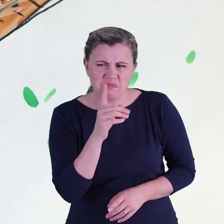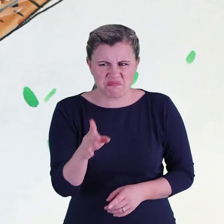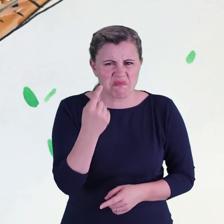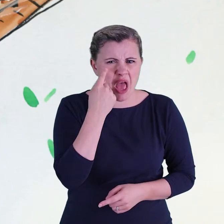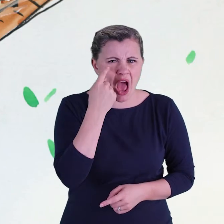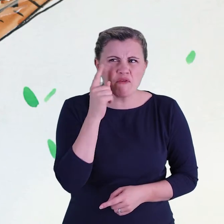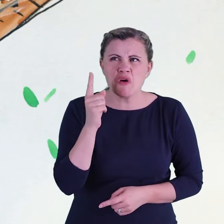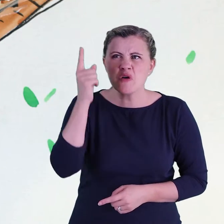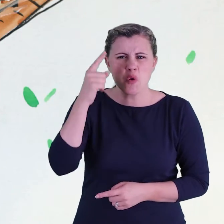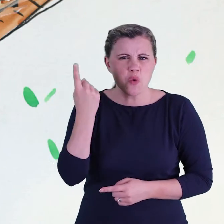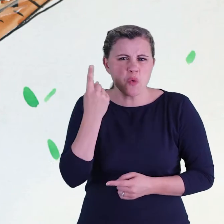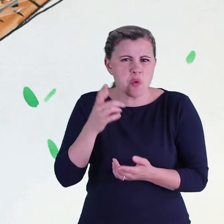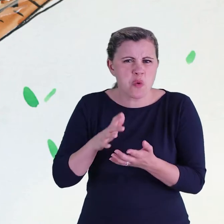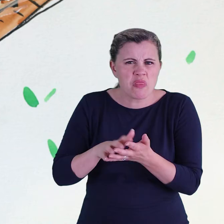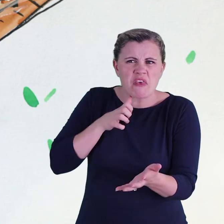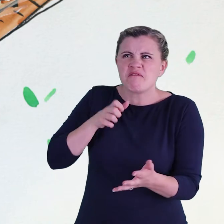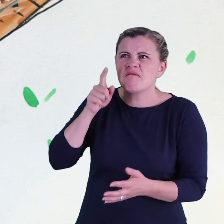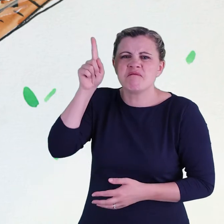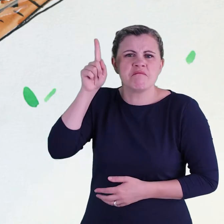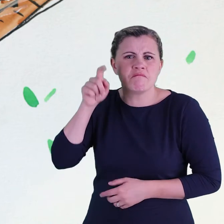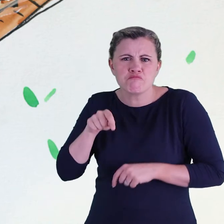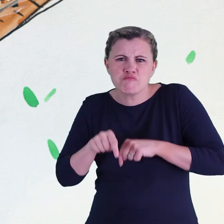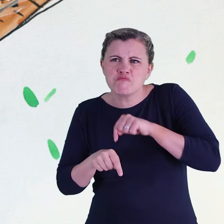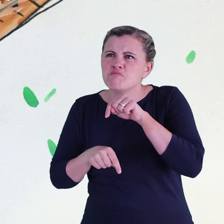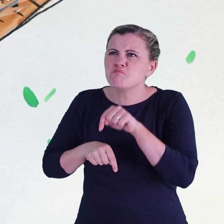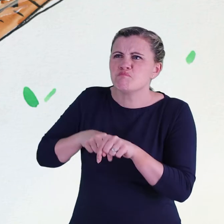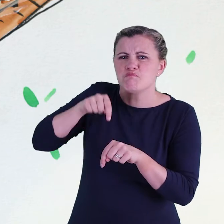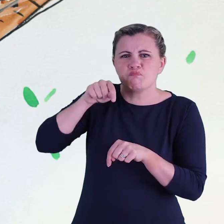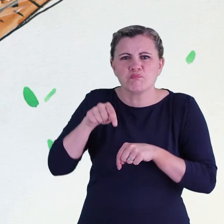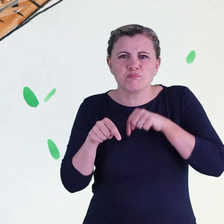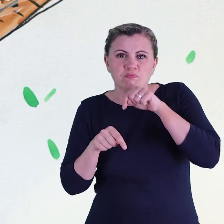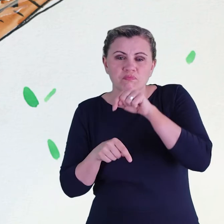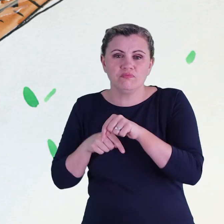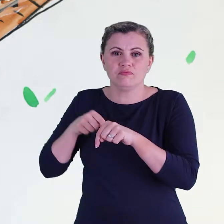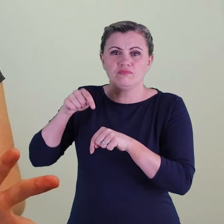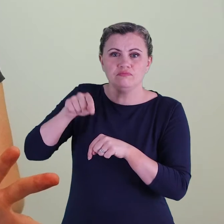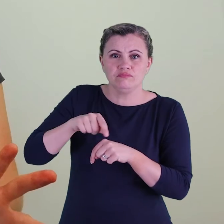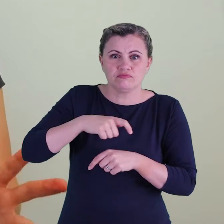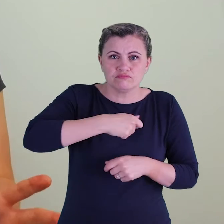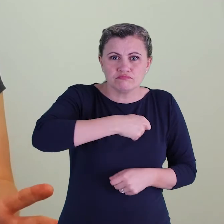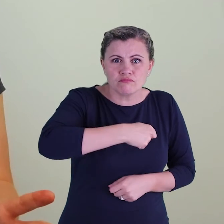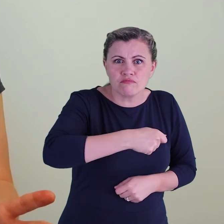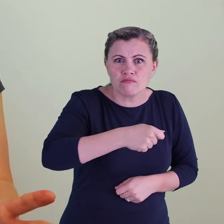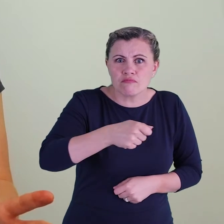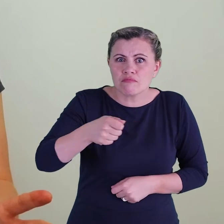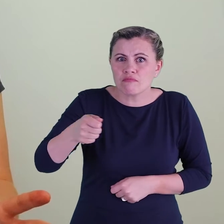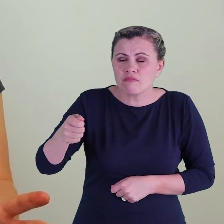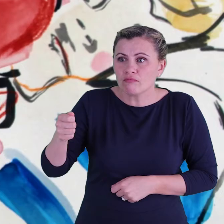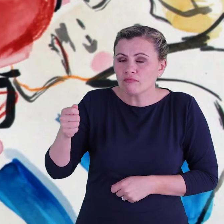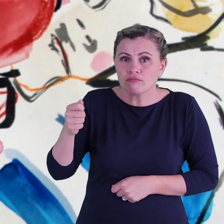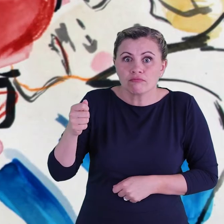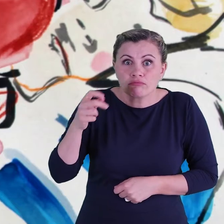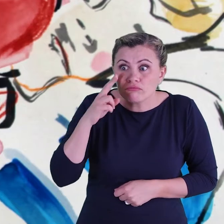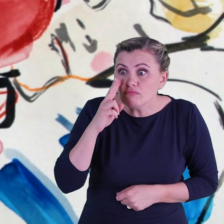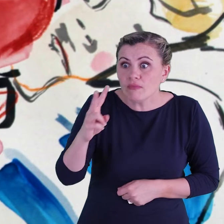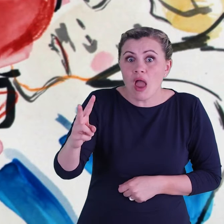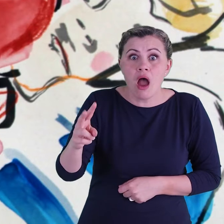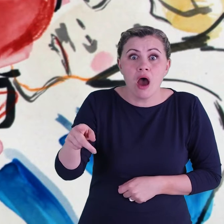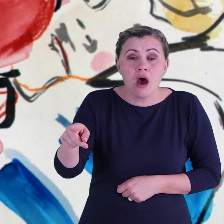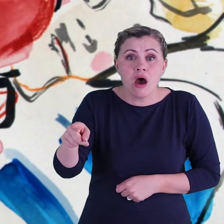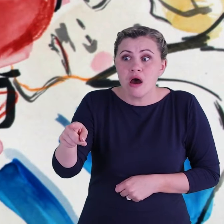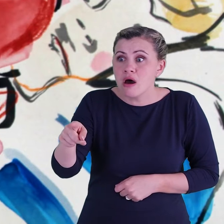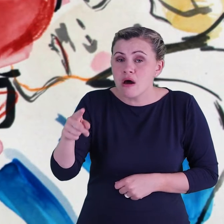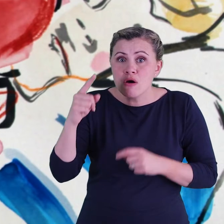They tiptoed up the stairs to surprise the fearsome thief, but they saw a sleeping